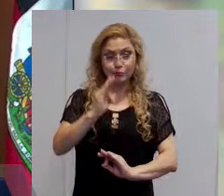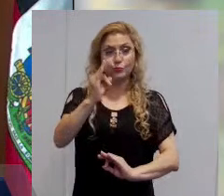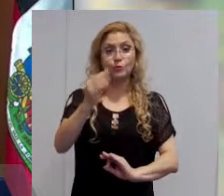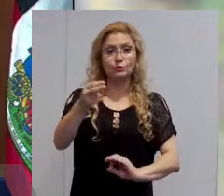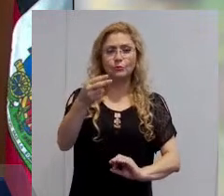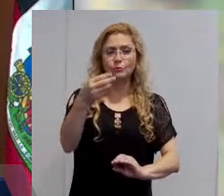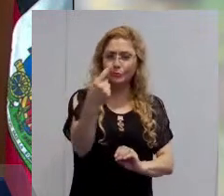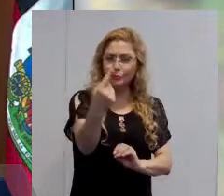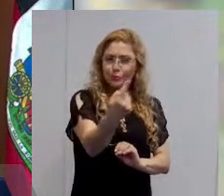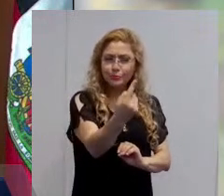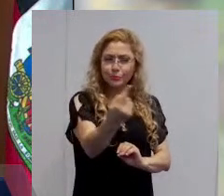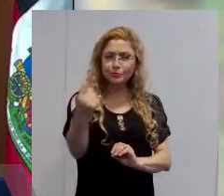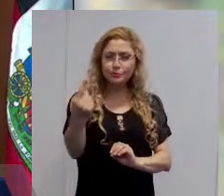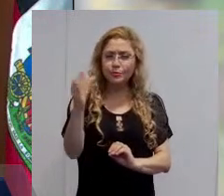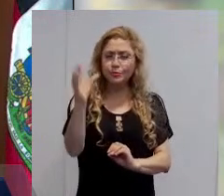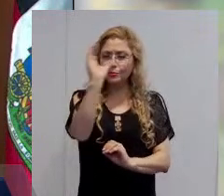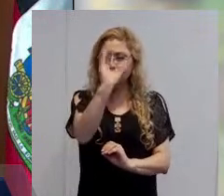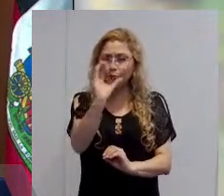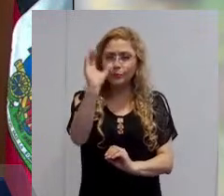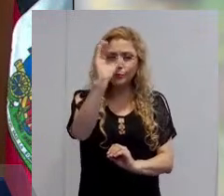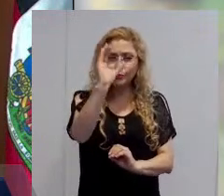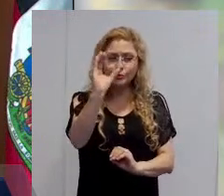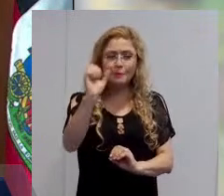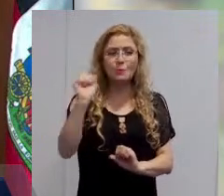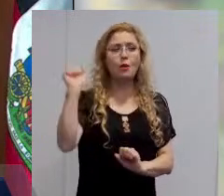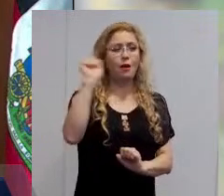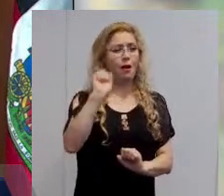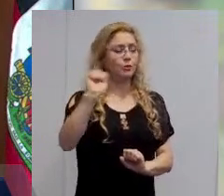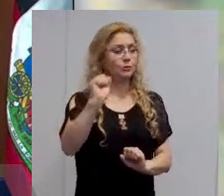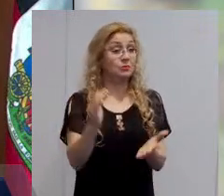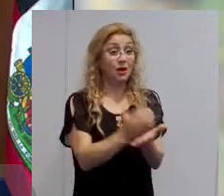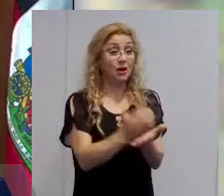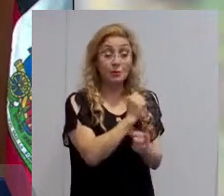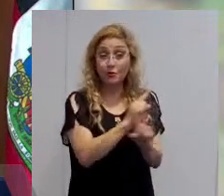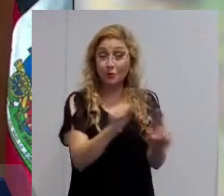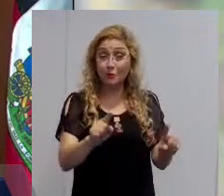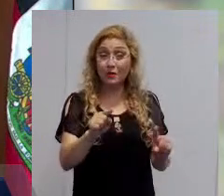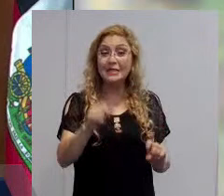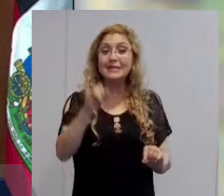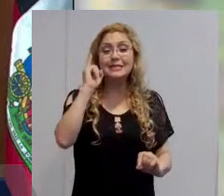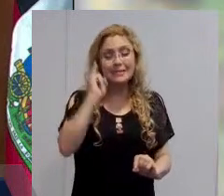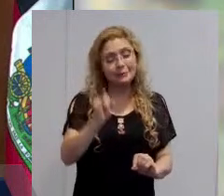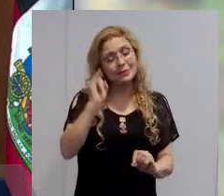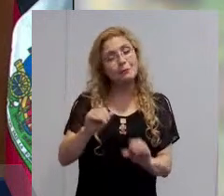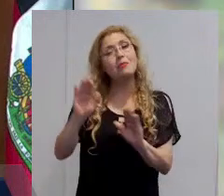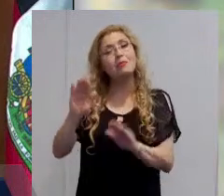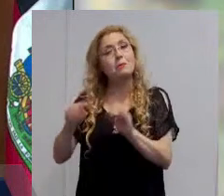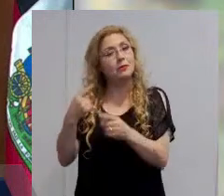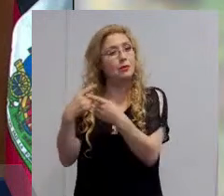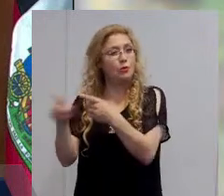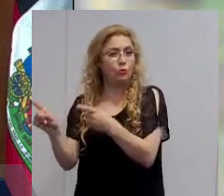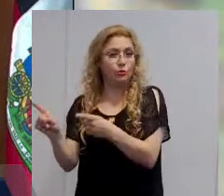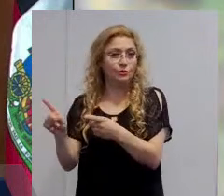sovereignty that many of us seek, but we never achieve, because we're always going to